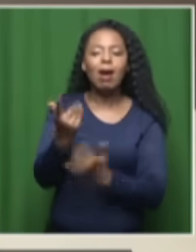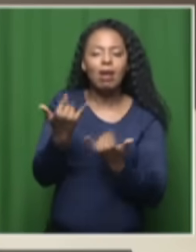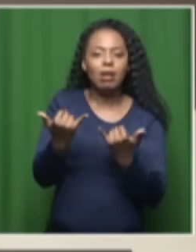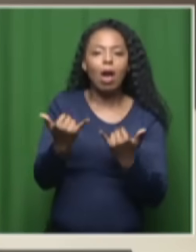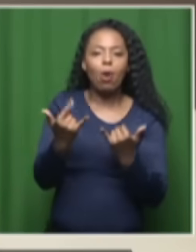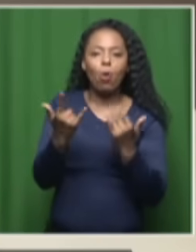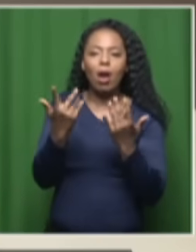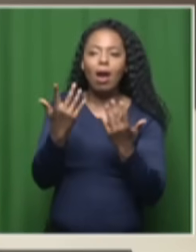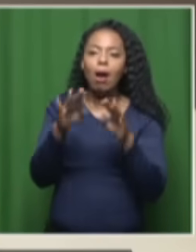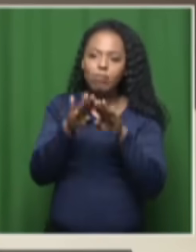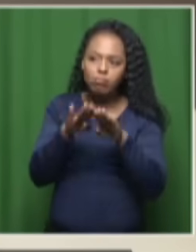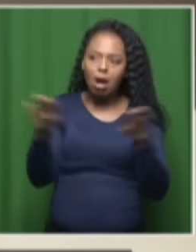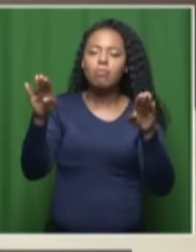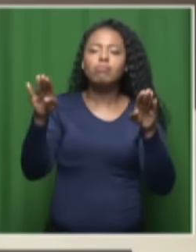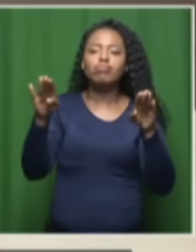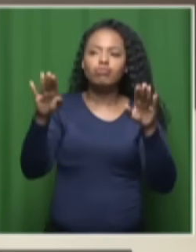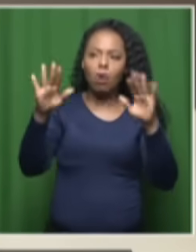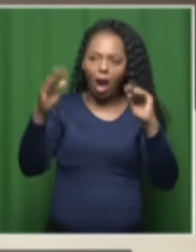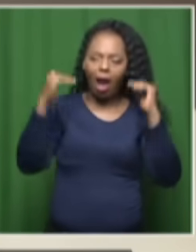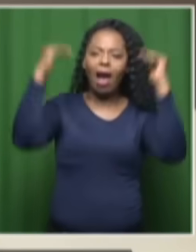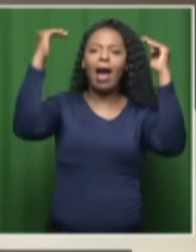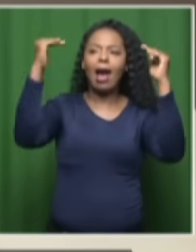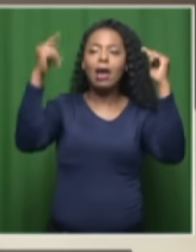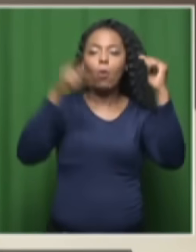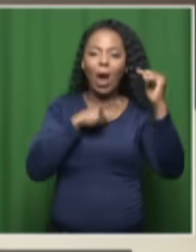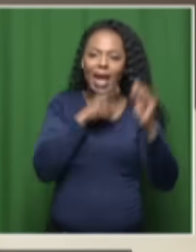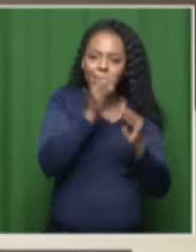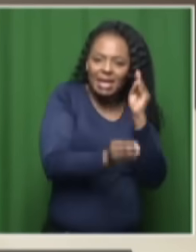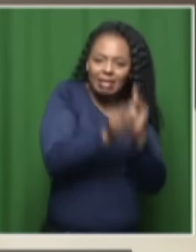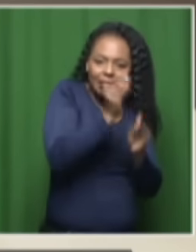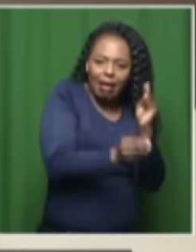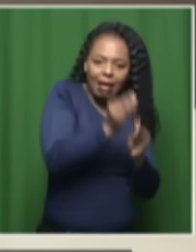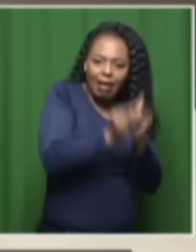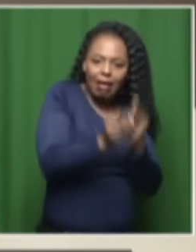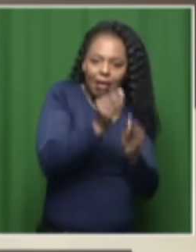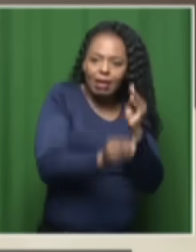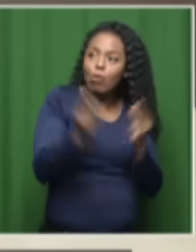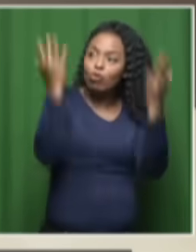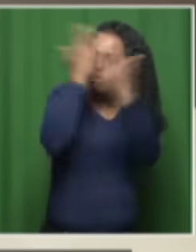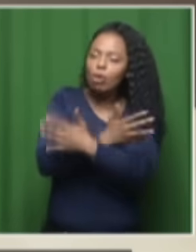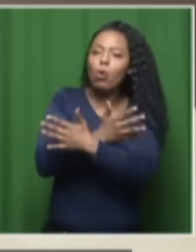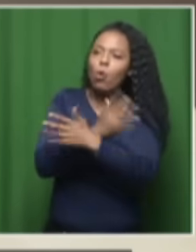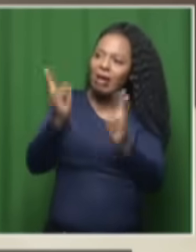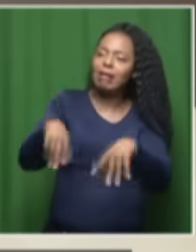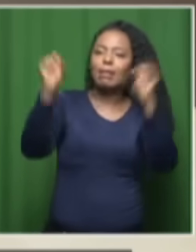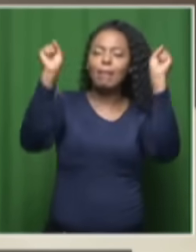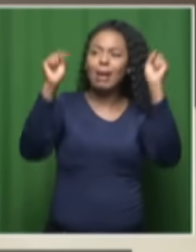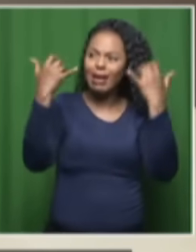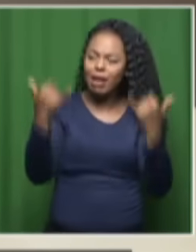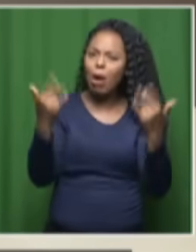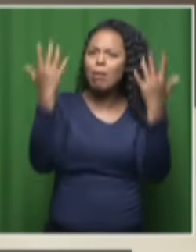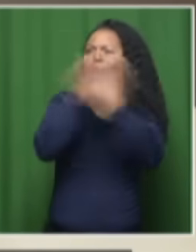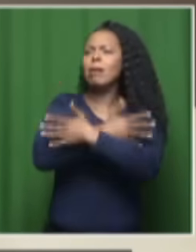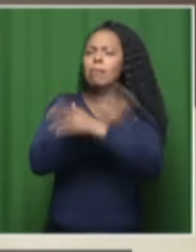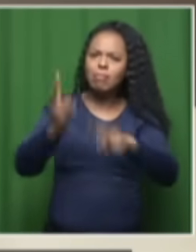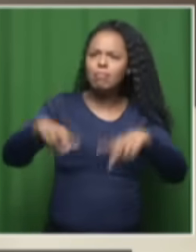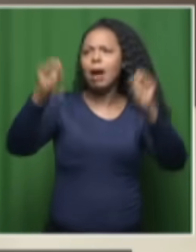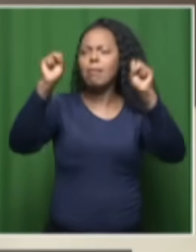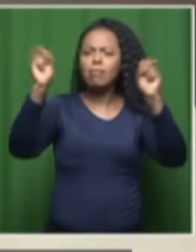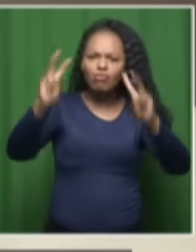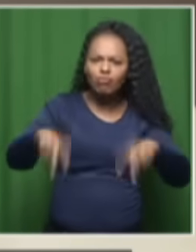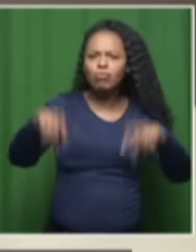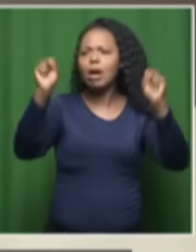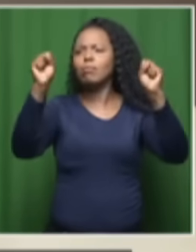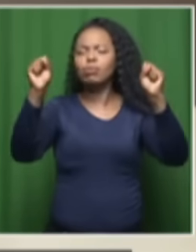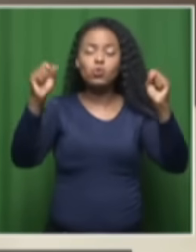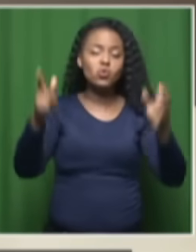higher stages of load shedding in the early evenings. Having load shedding at night now is really scary.